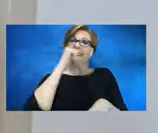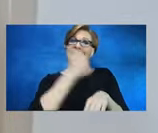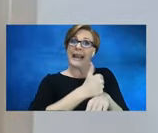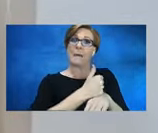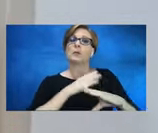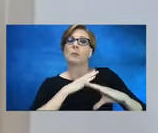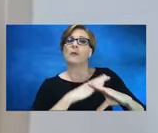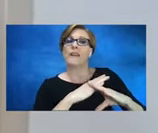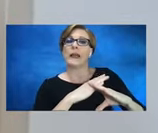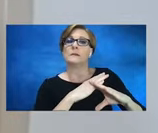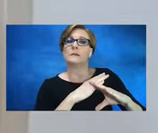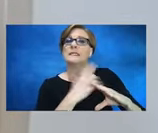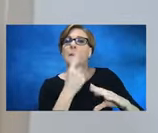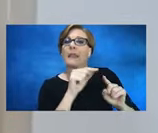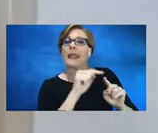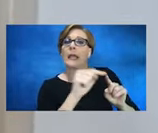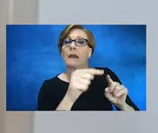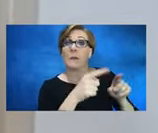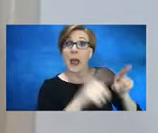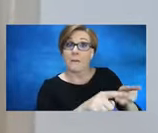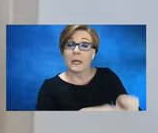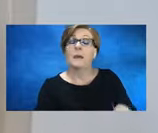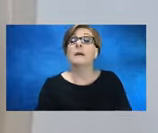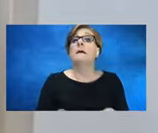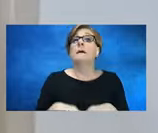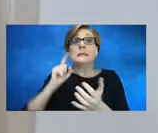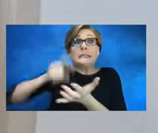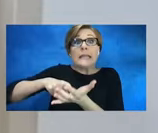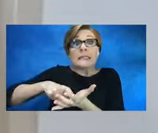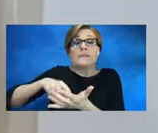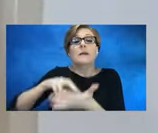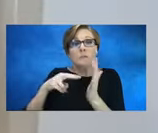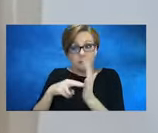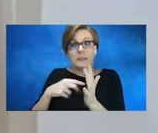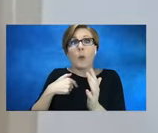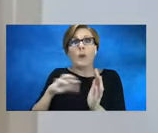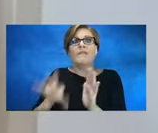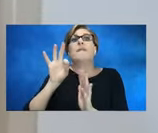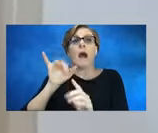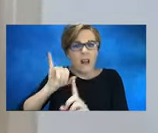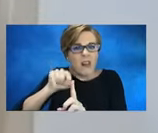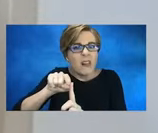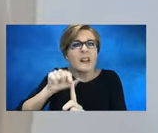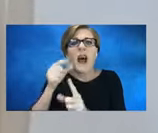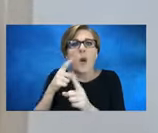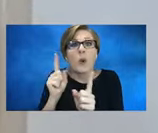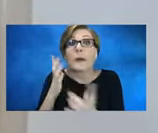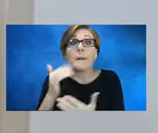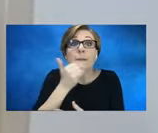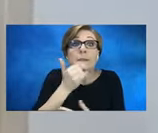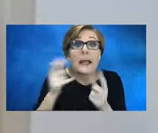action or something from occurring. A detective control would be one that identifies if it didn't work, maybe it was a